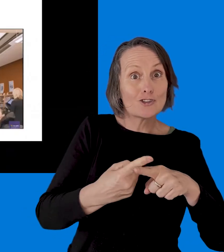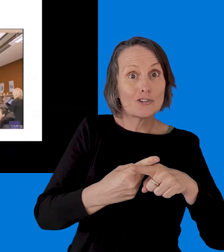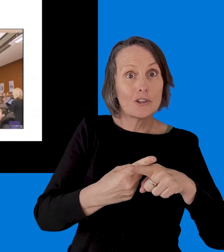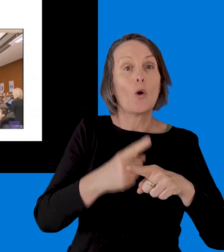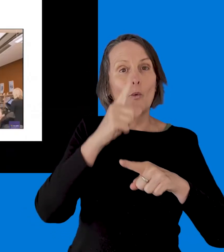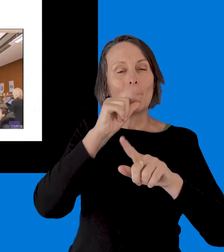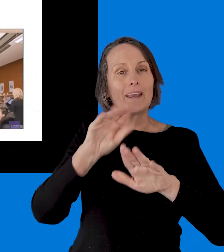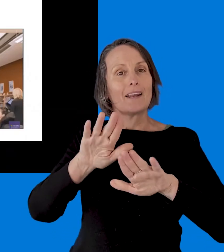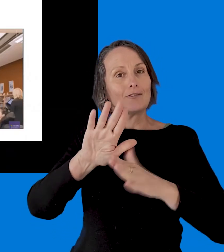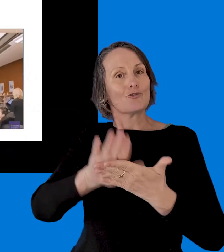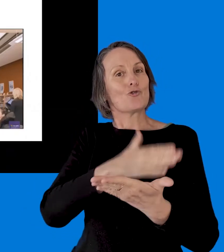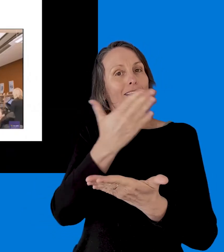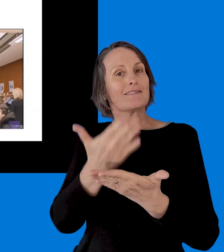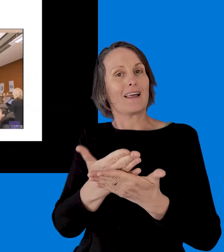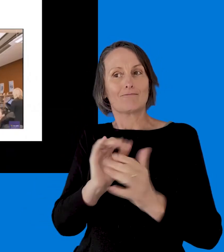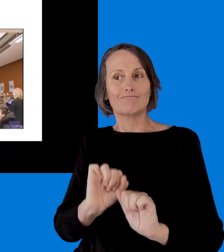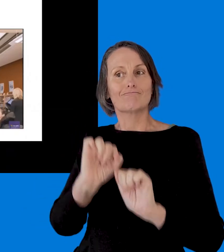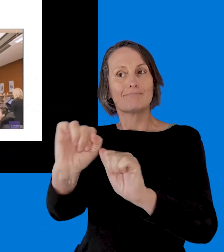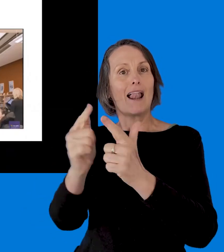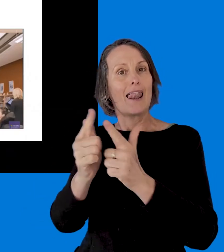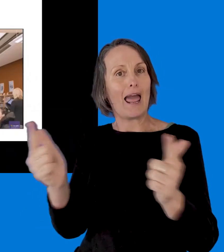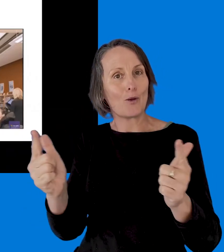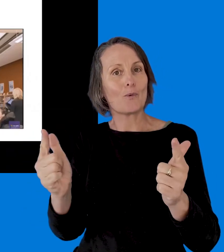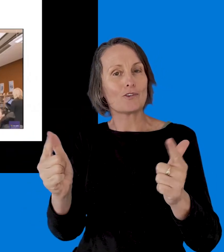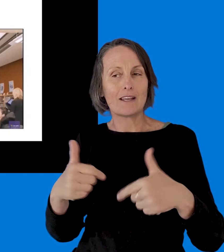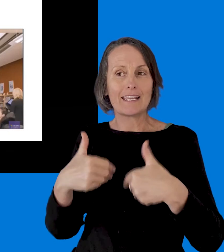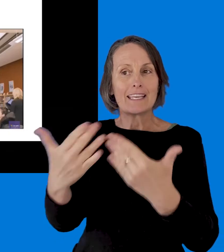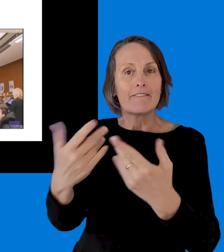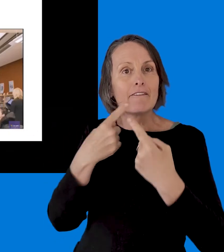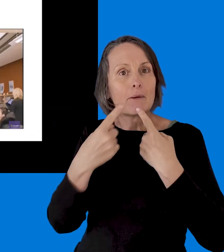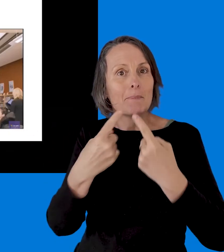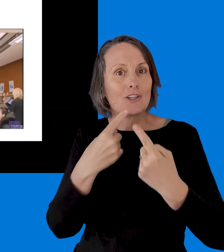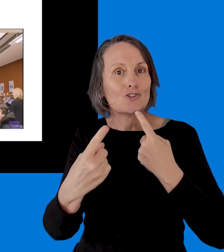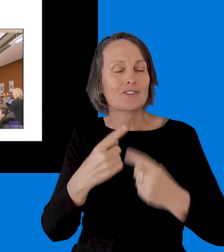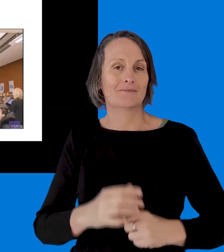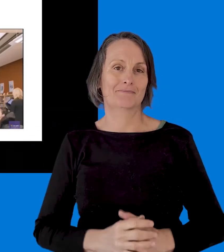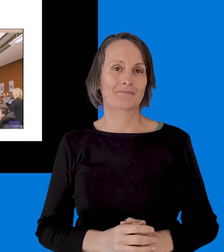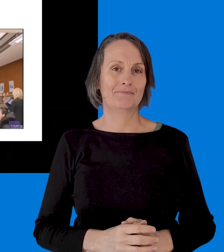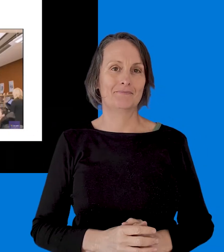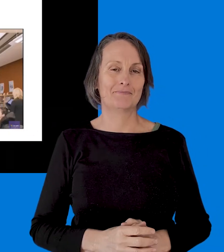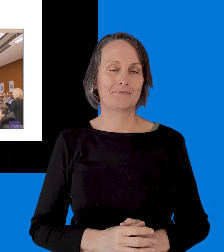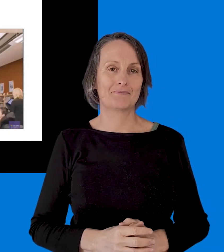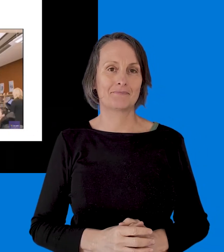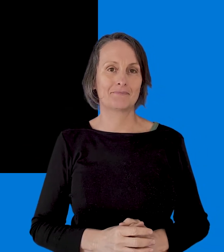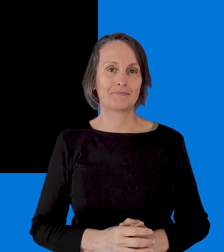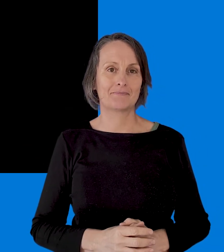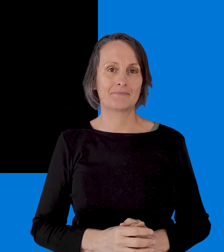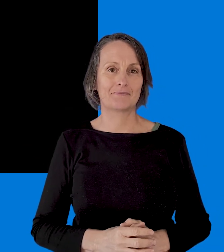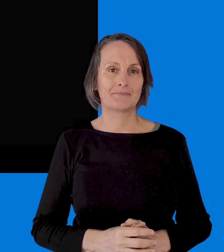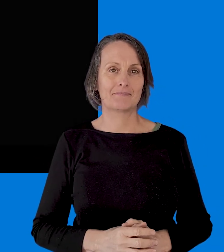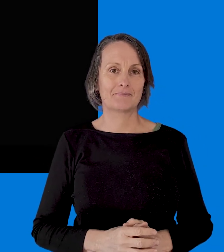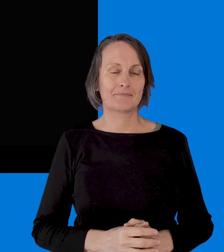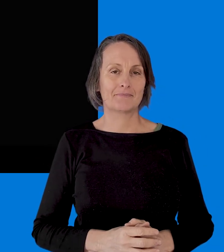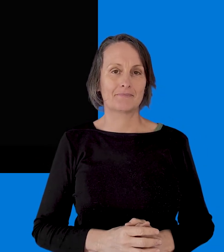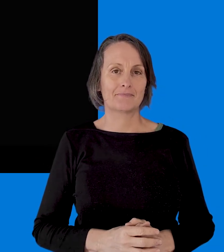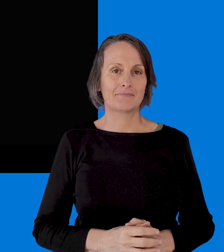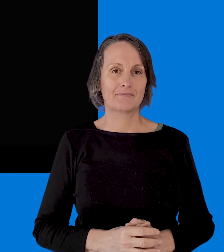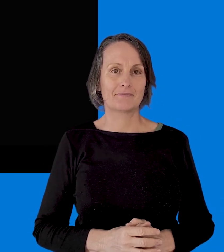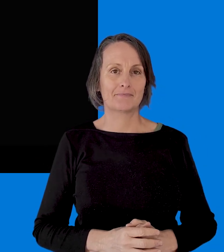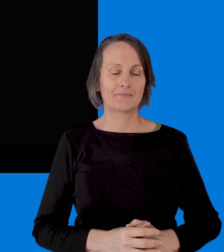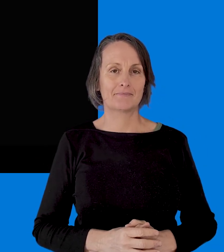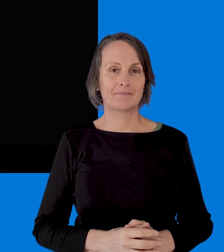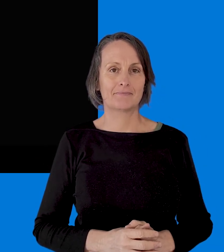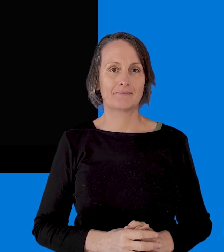provide them translations in their native language, to at least give them background on what's being talked about. So there's this